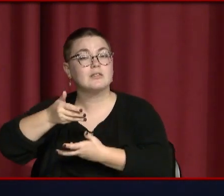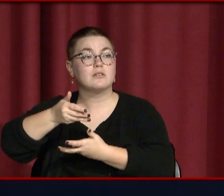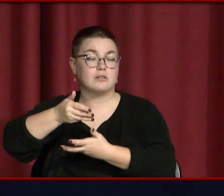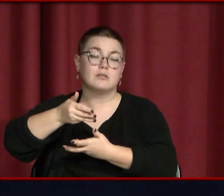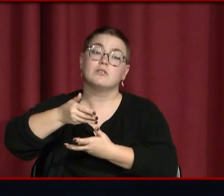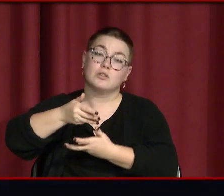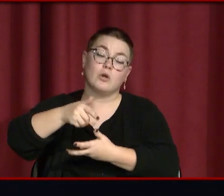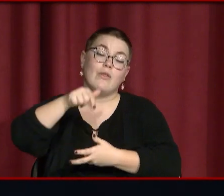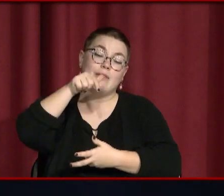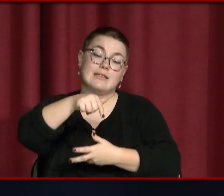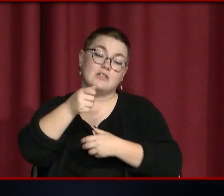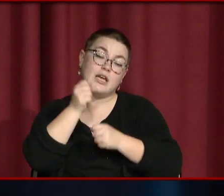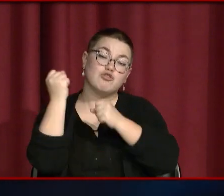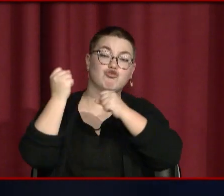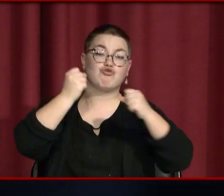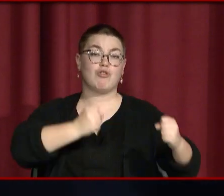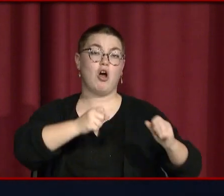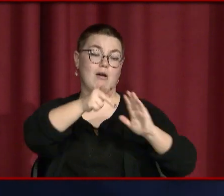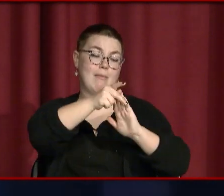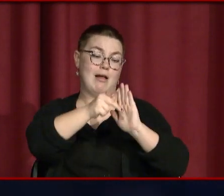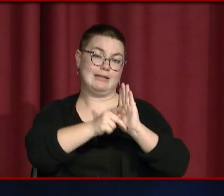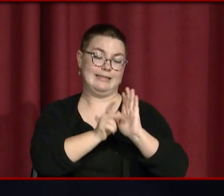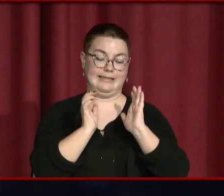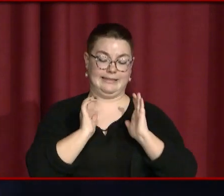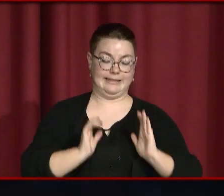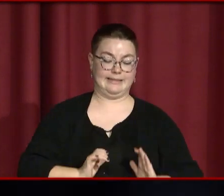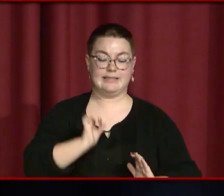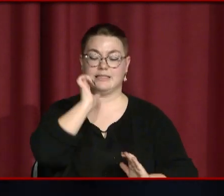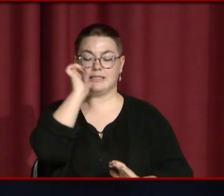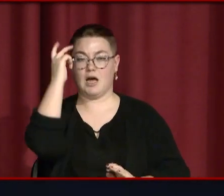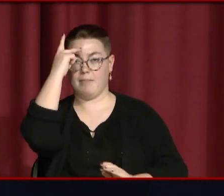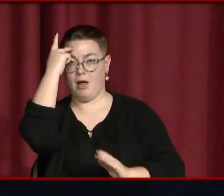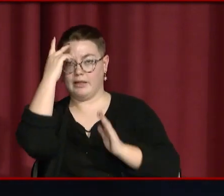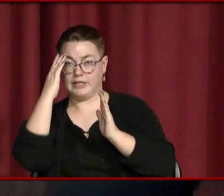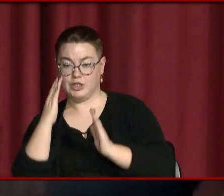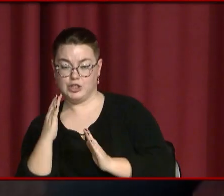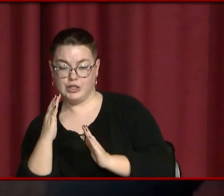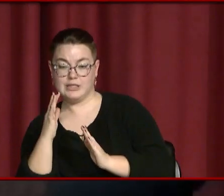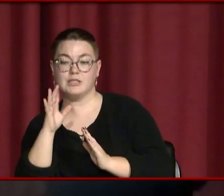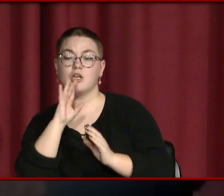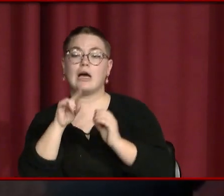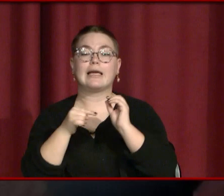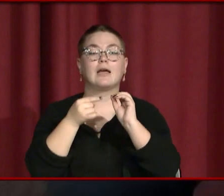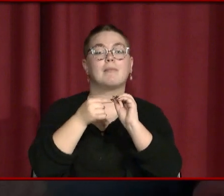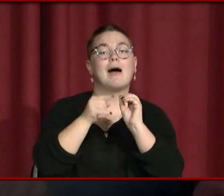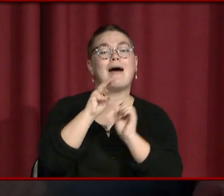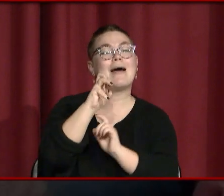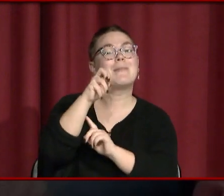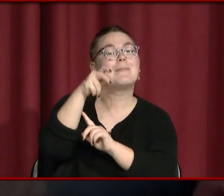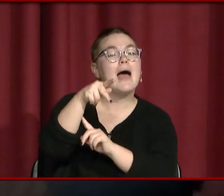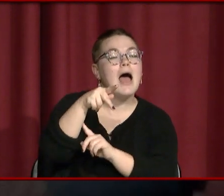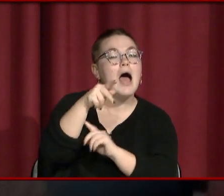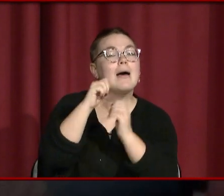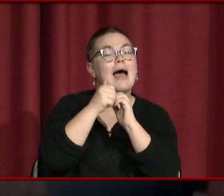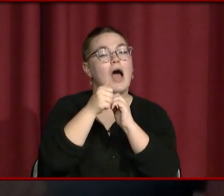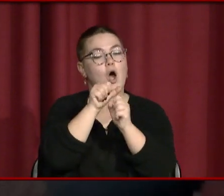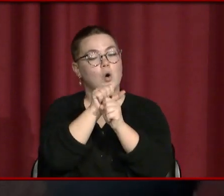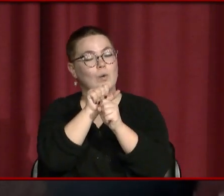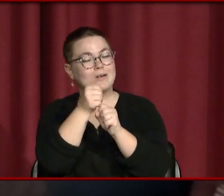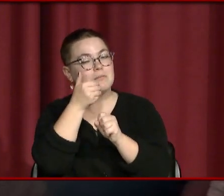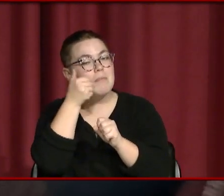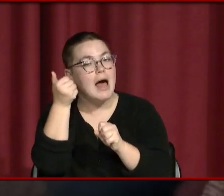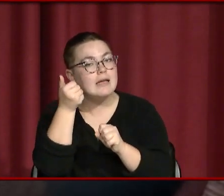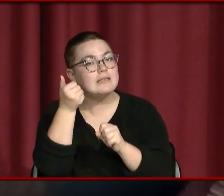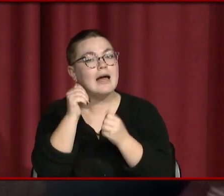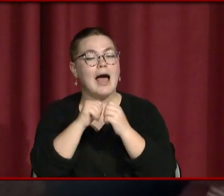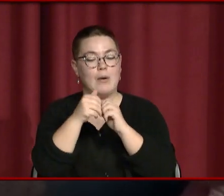really strong policy that thinks about all aspects of mapping and how to make it work best, and to really make sure that it